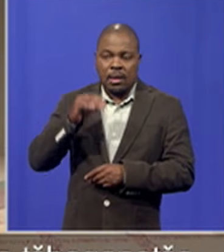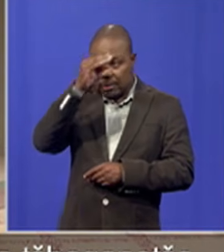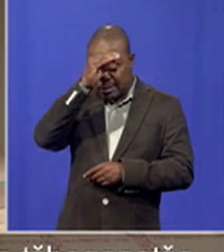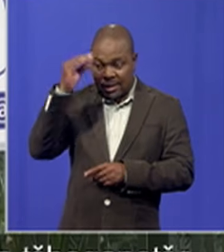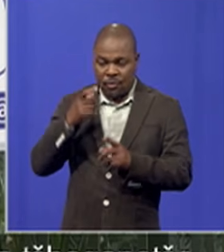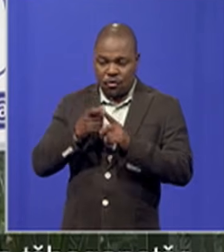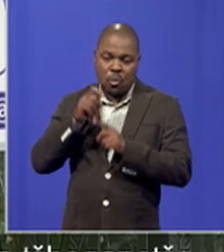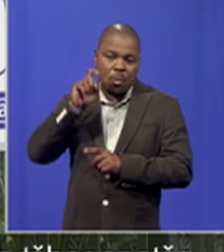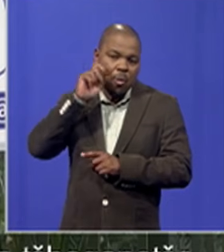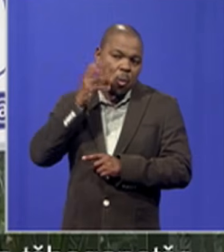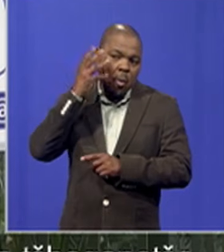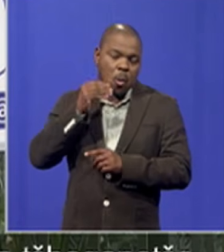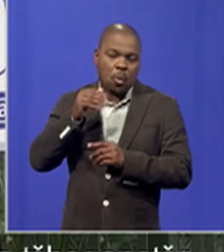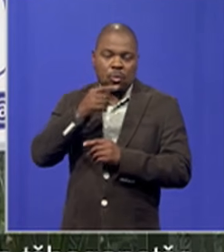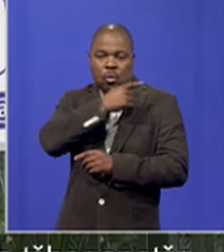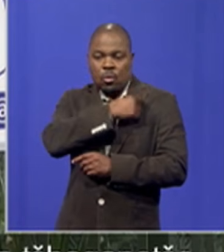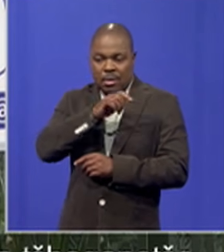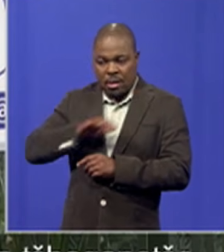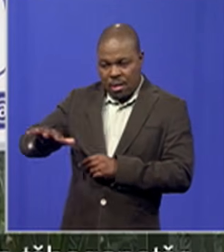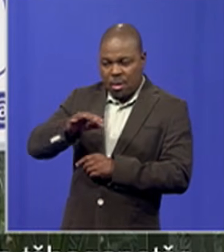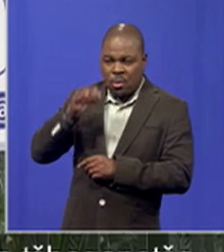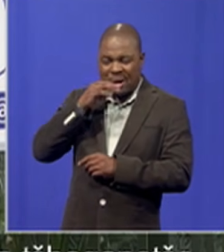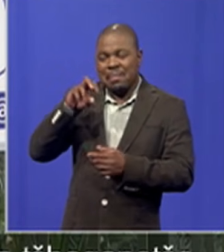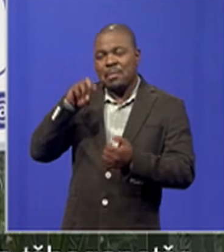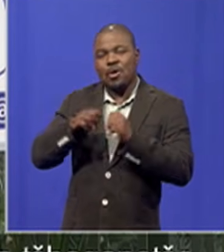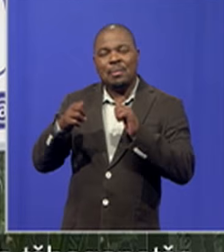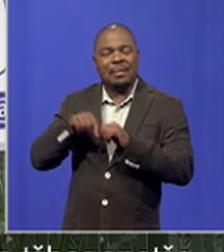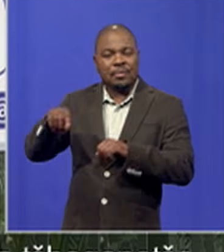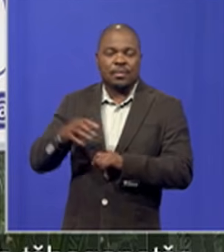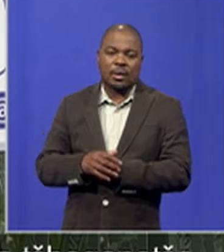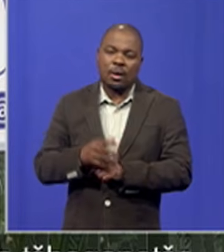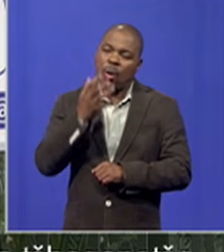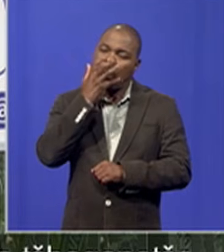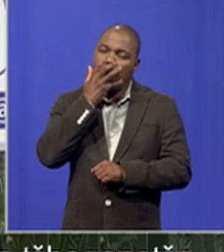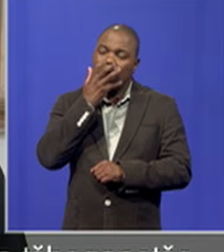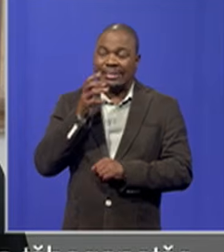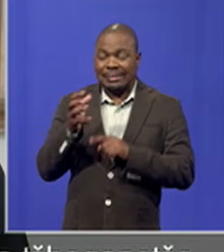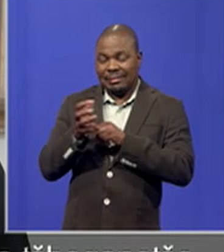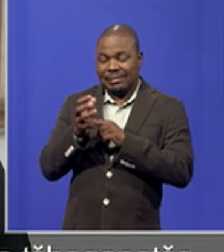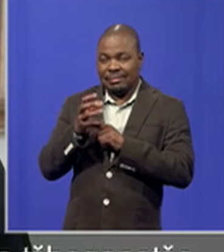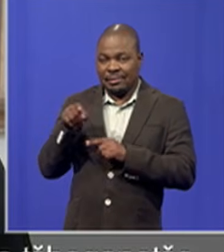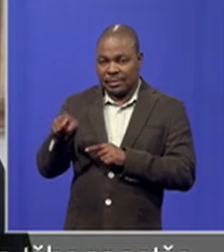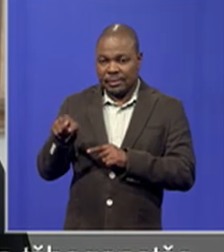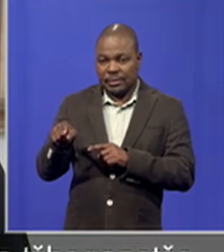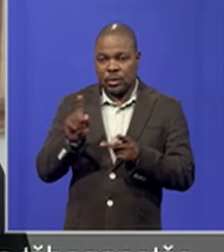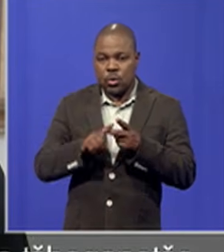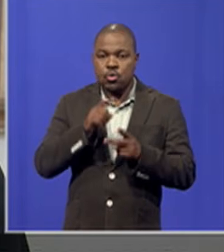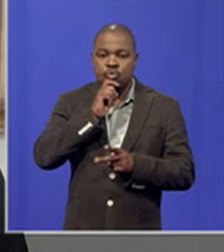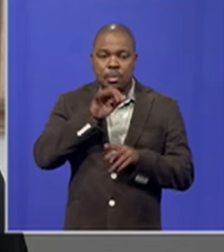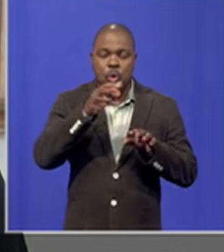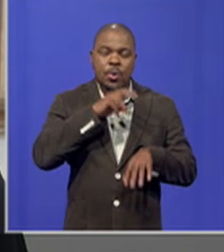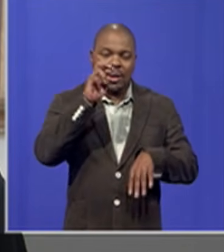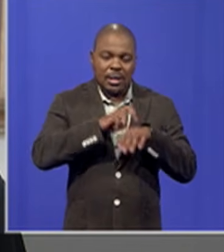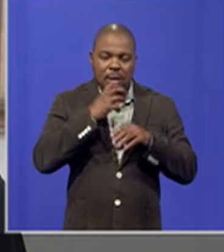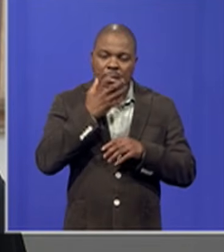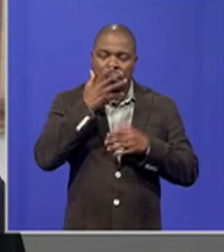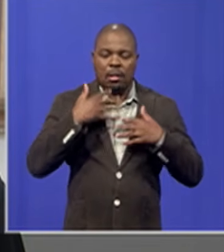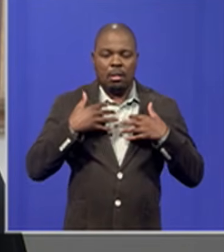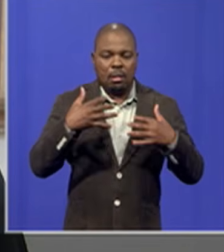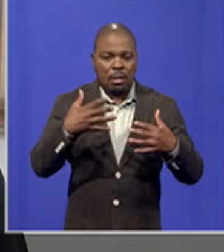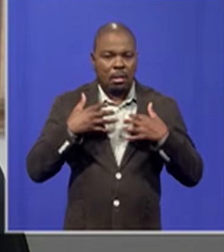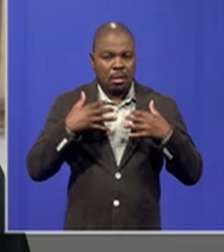o re hlokego ya motlakase ke bothata legaeng le. The oxygen concentrator which we use for people who need oxygen,